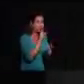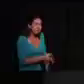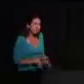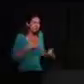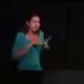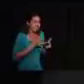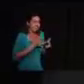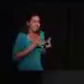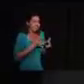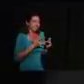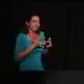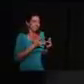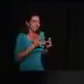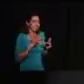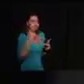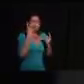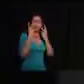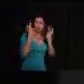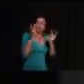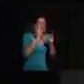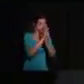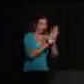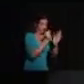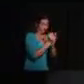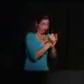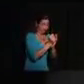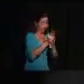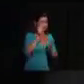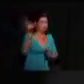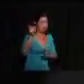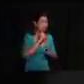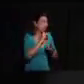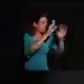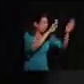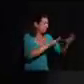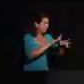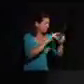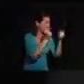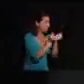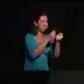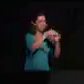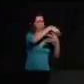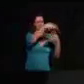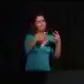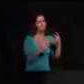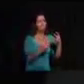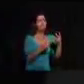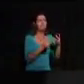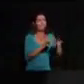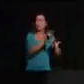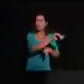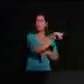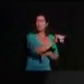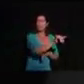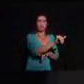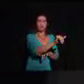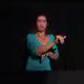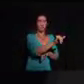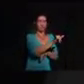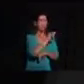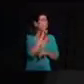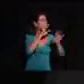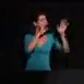job. I think you saw in the video earlier that we have a remarkable team, but we've got absolutely